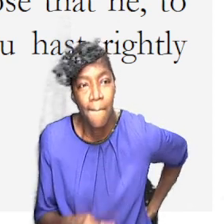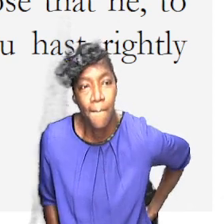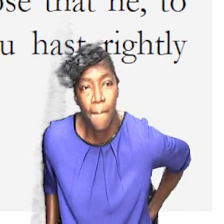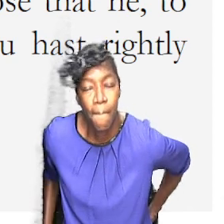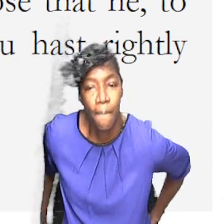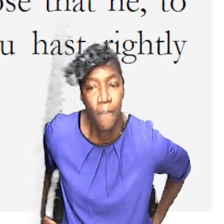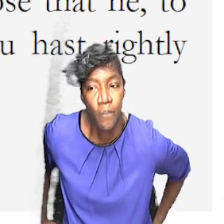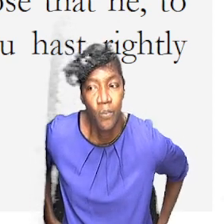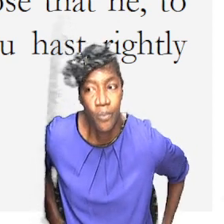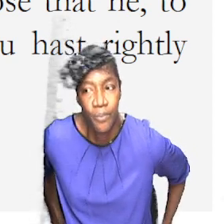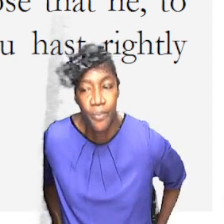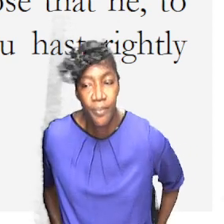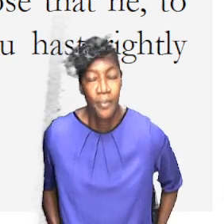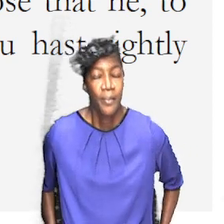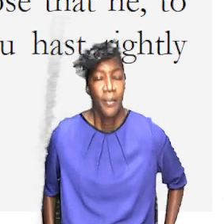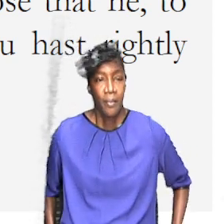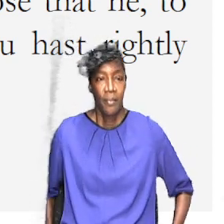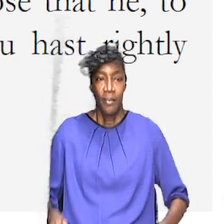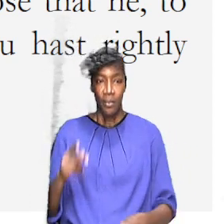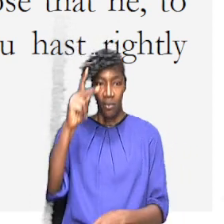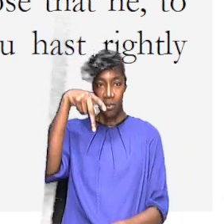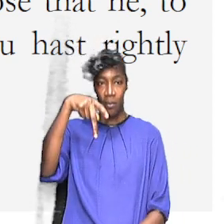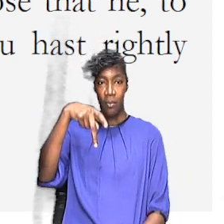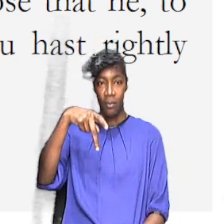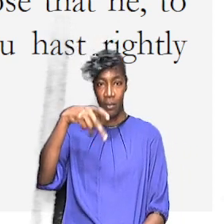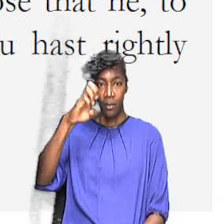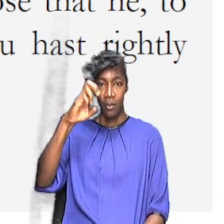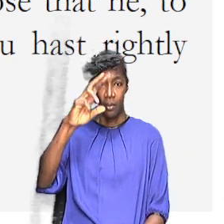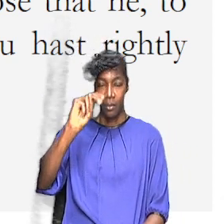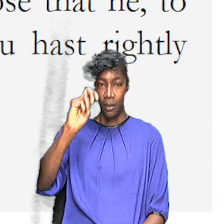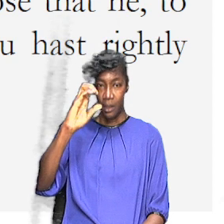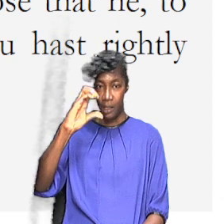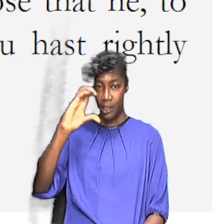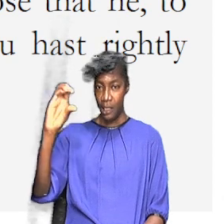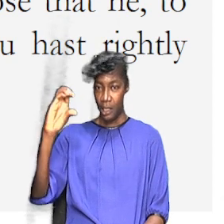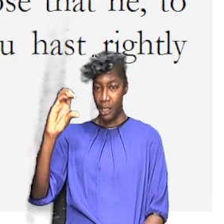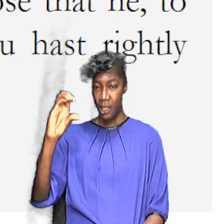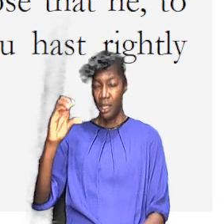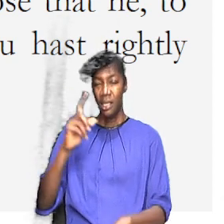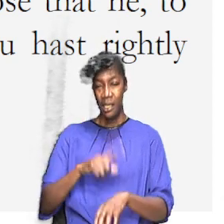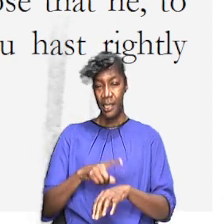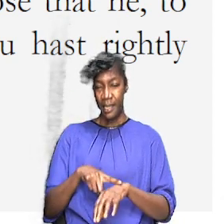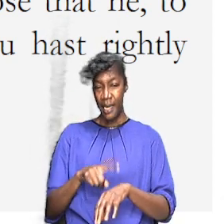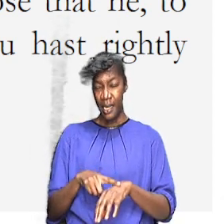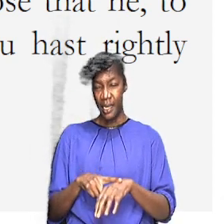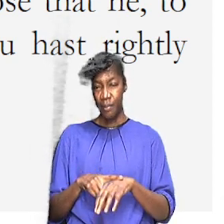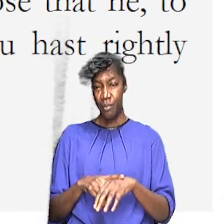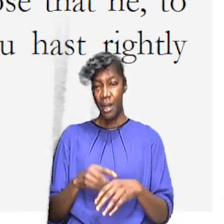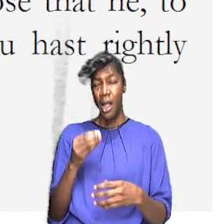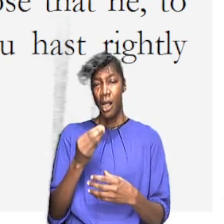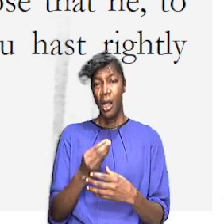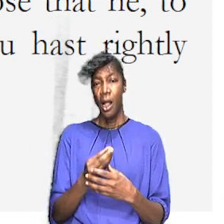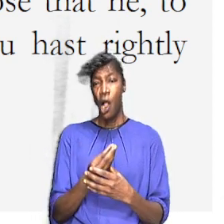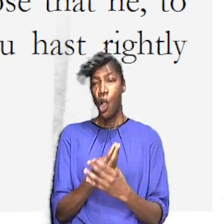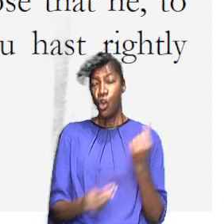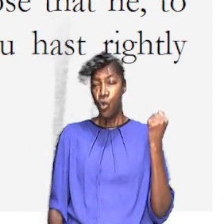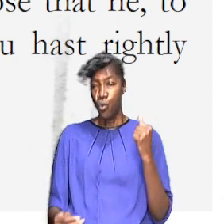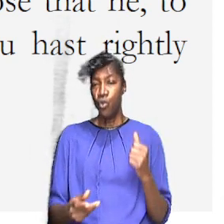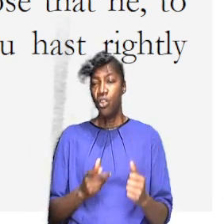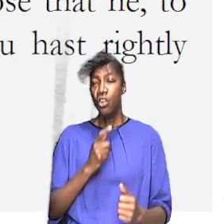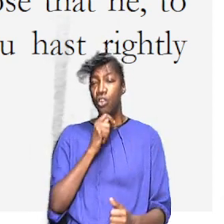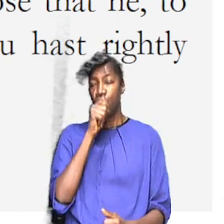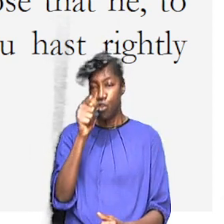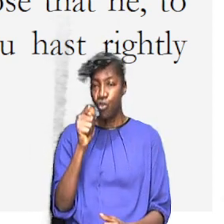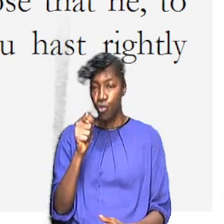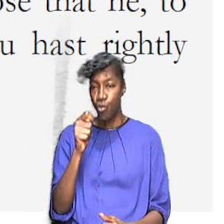currency of their day, right? But sometimes it loses the true essence of what the writer